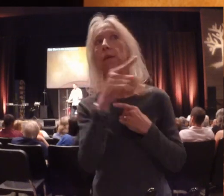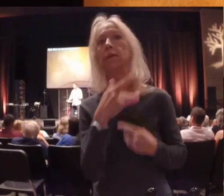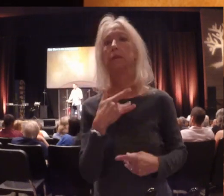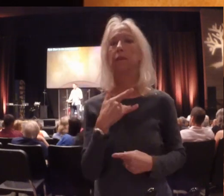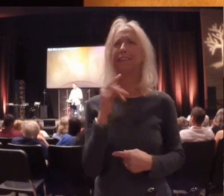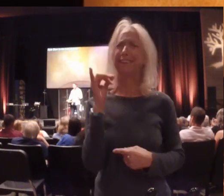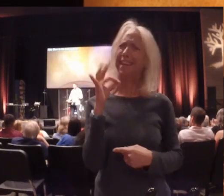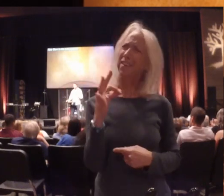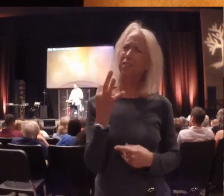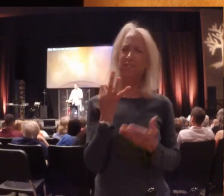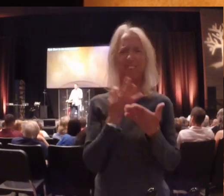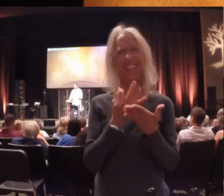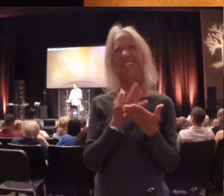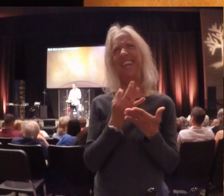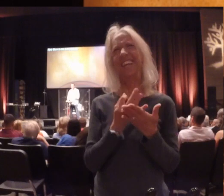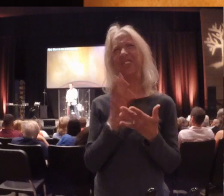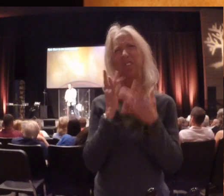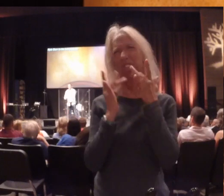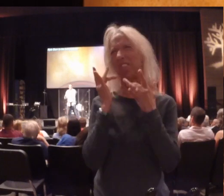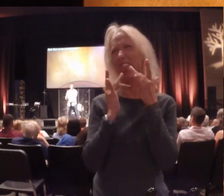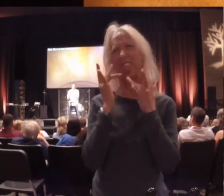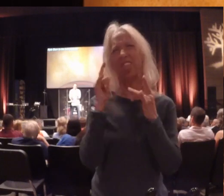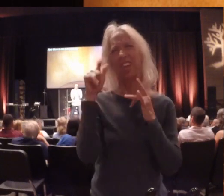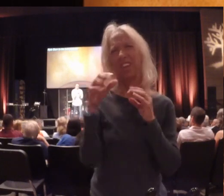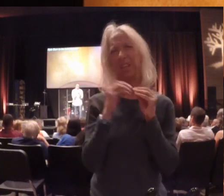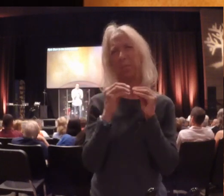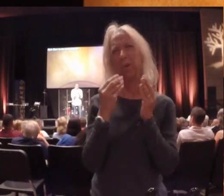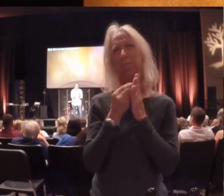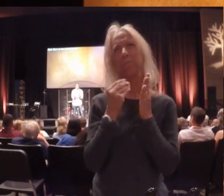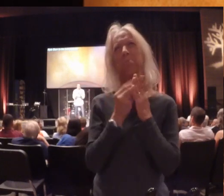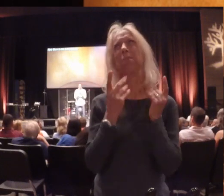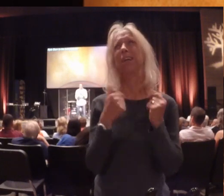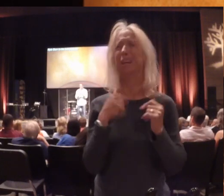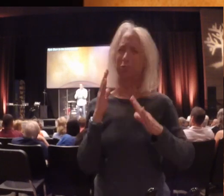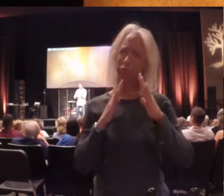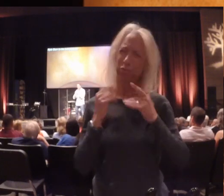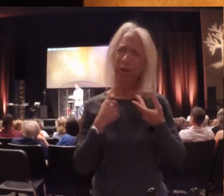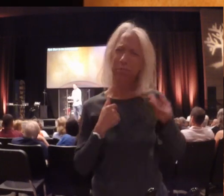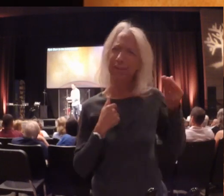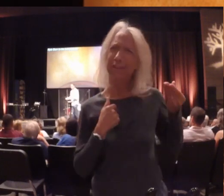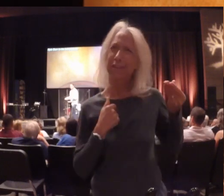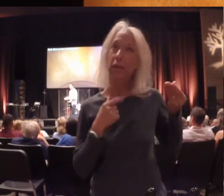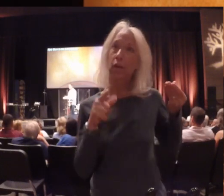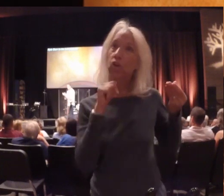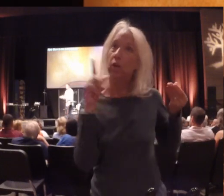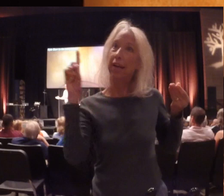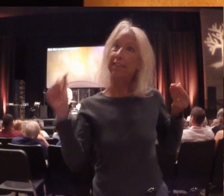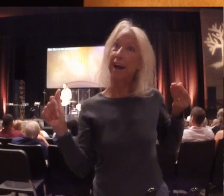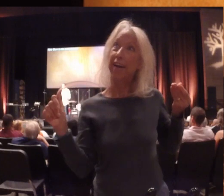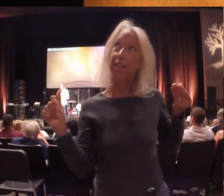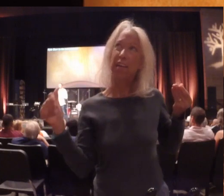just was in a better financial situation. I just need some more money, God. I'm in trouble. And you're not